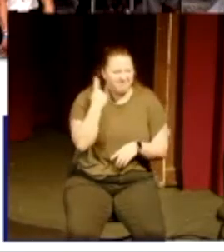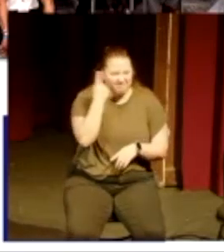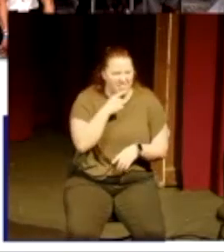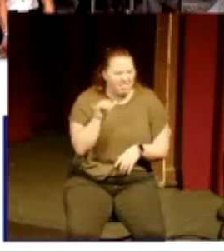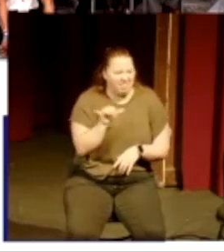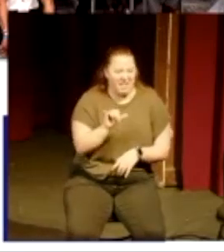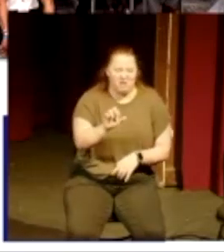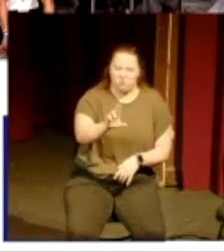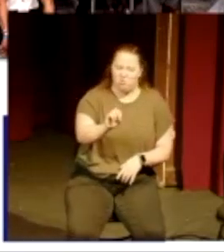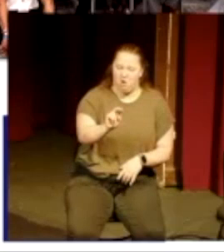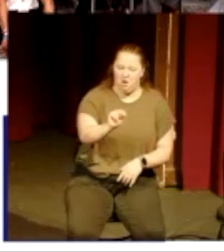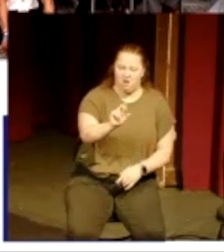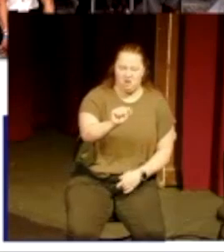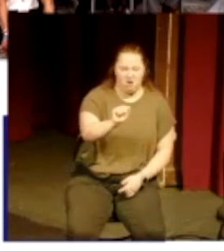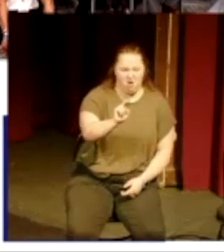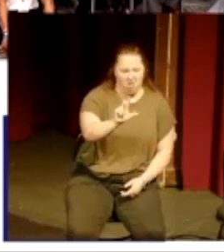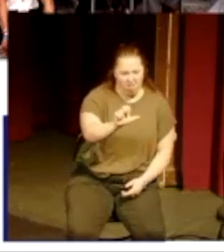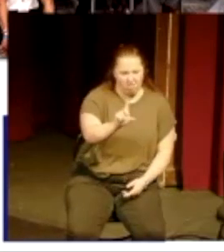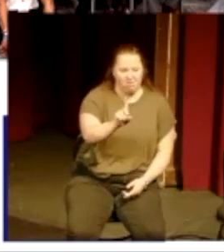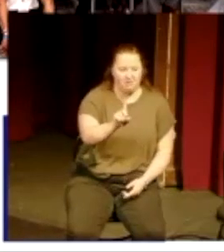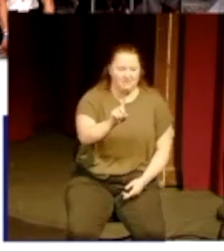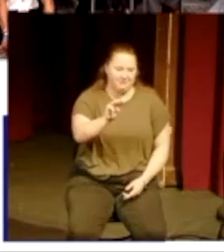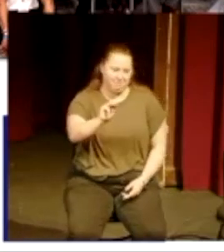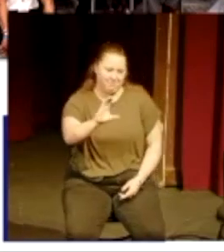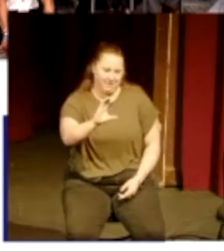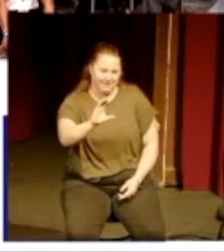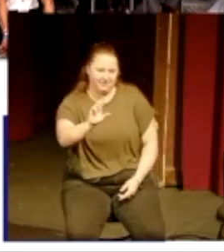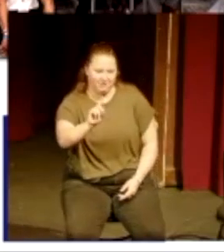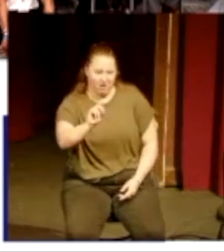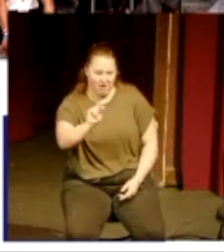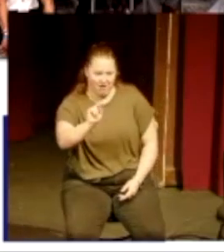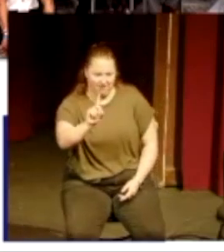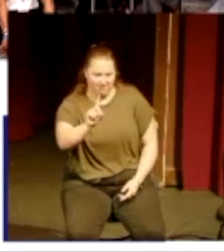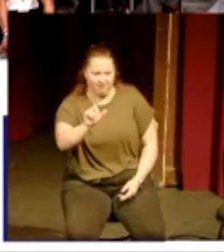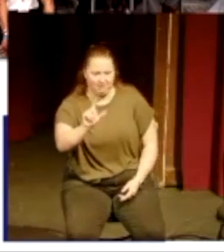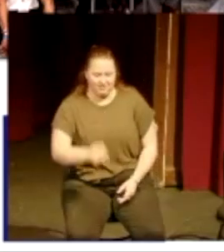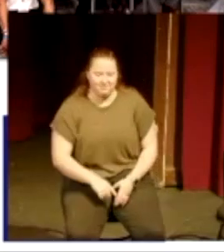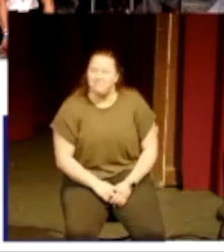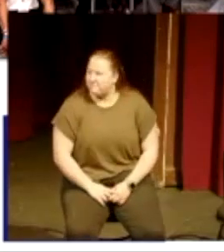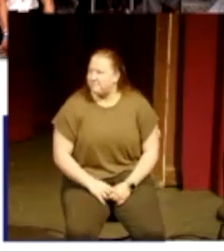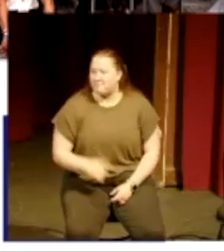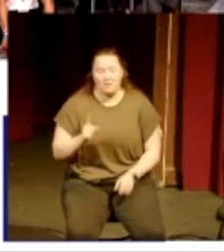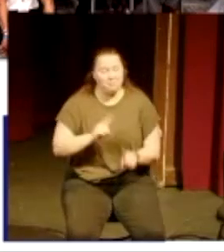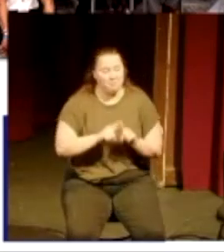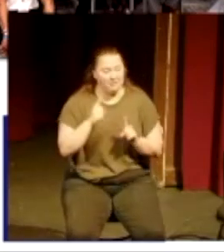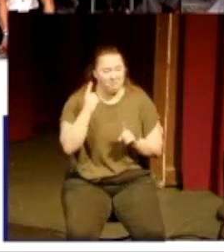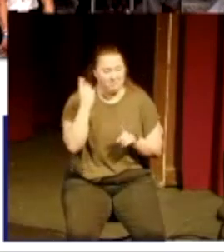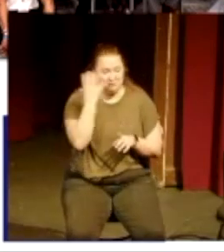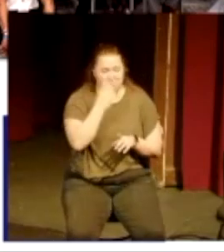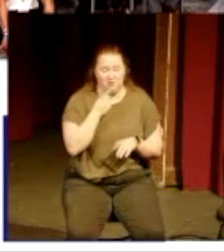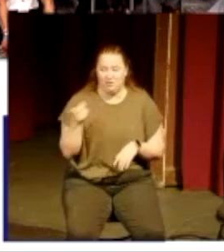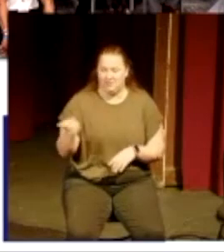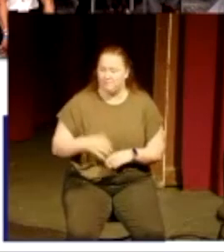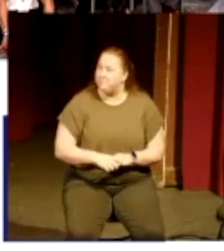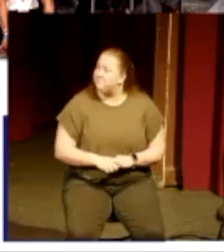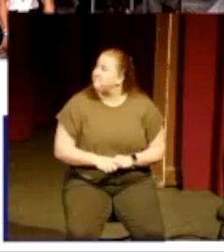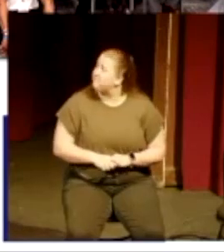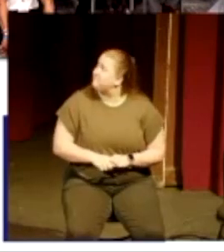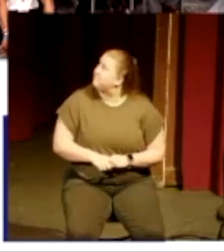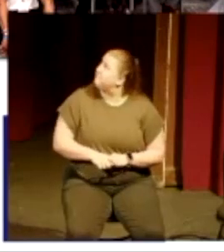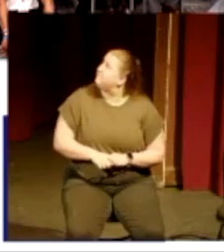So I guess I'll just go with the blue with the orange accent. But Brett rocked it well. All the way across the